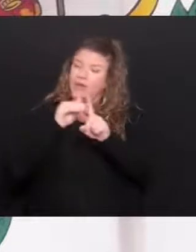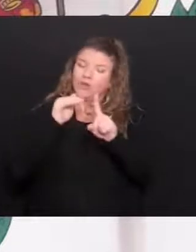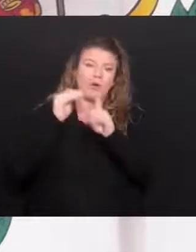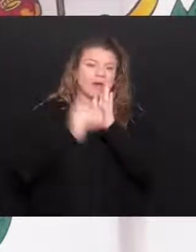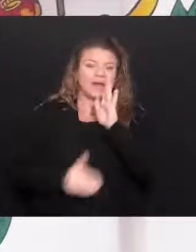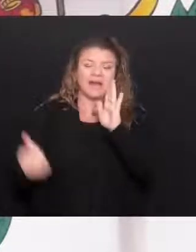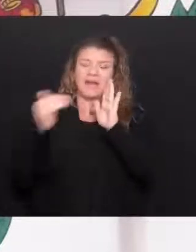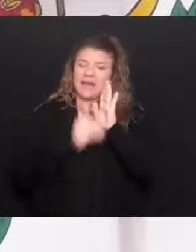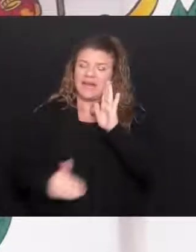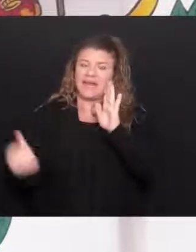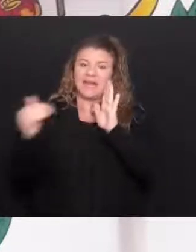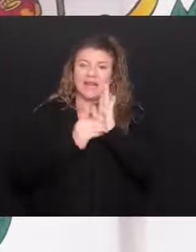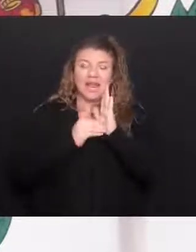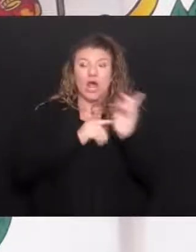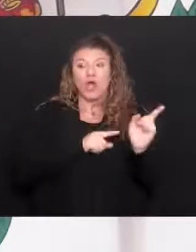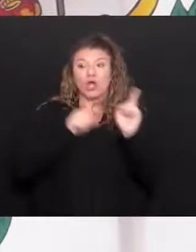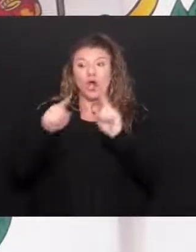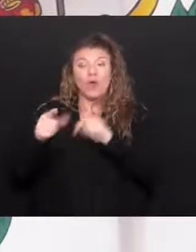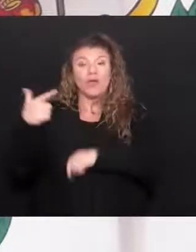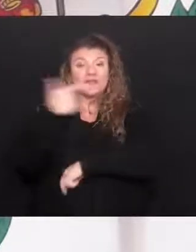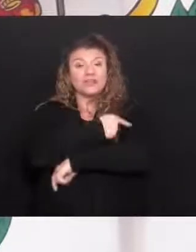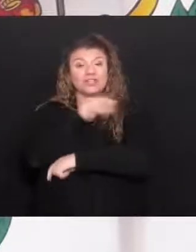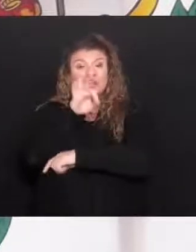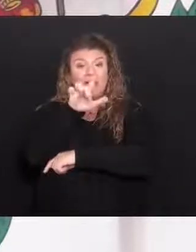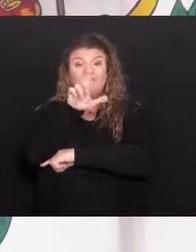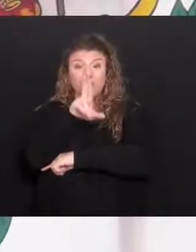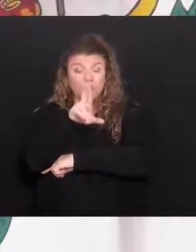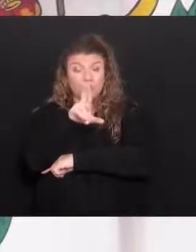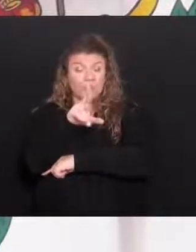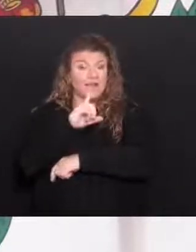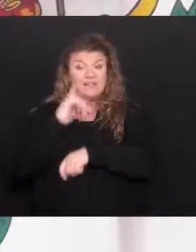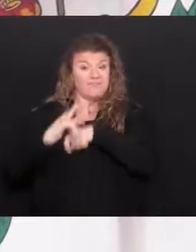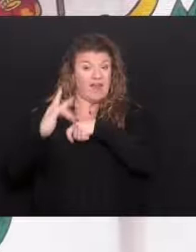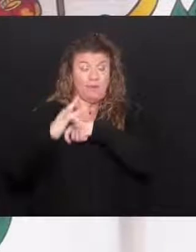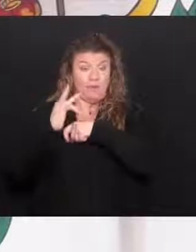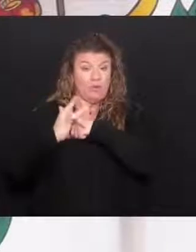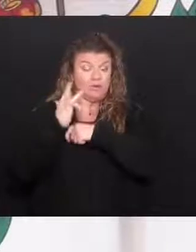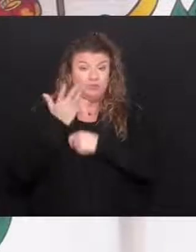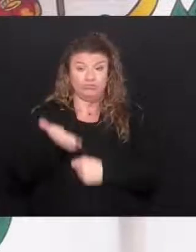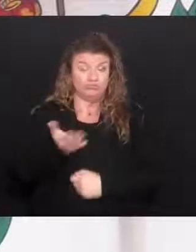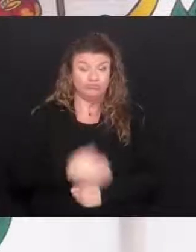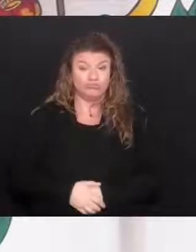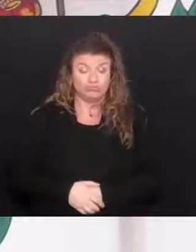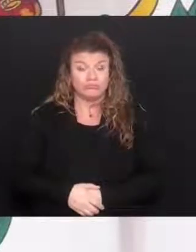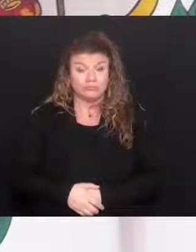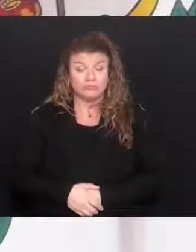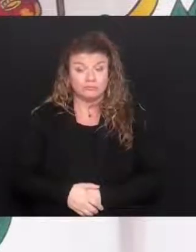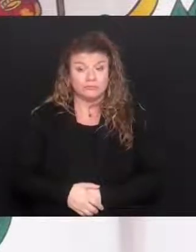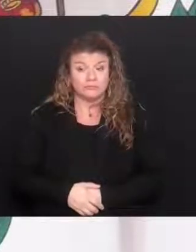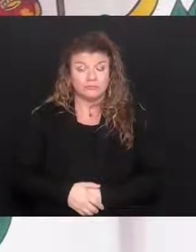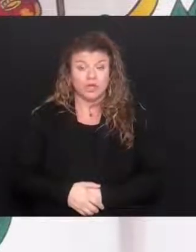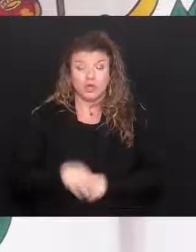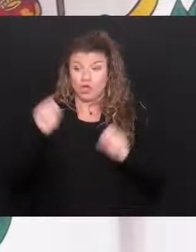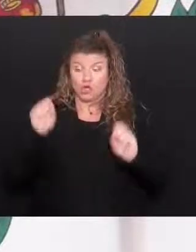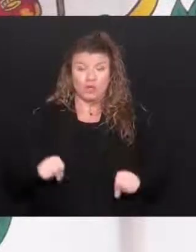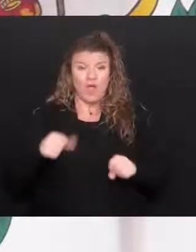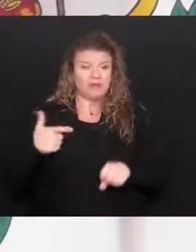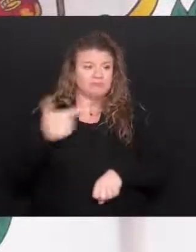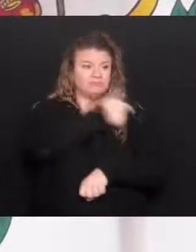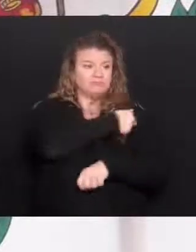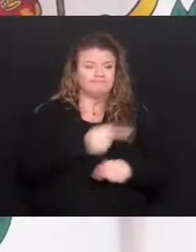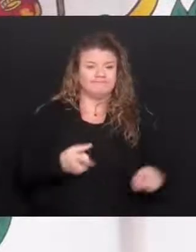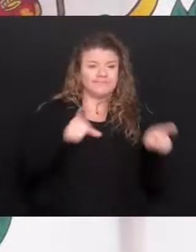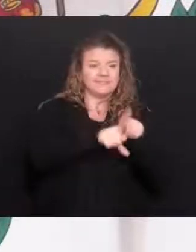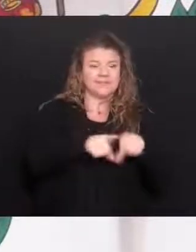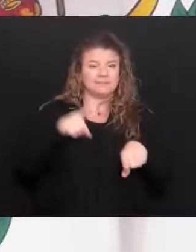the time, to go get your flu shot. It's available to you, and you can get it at the same time you